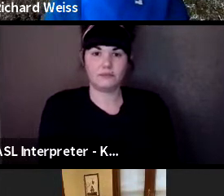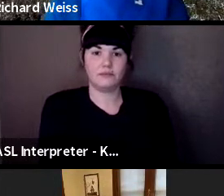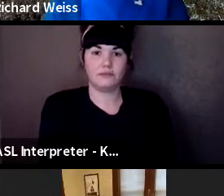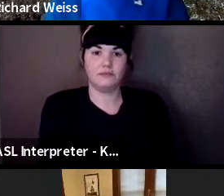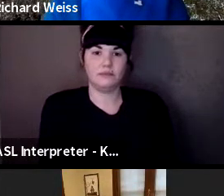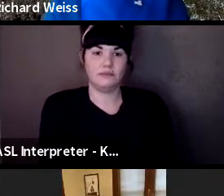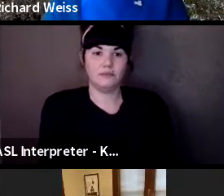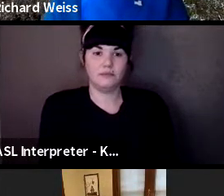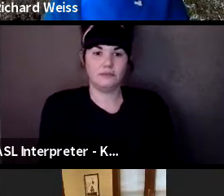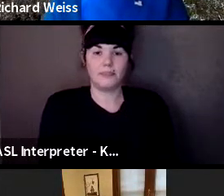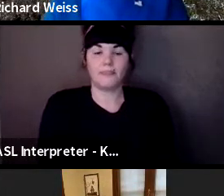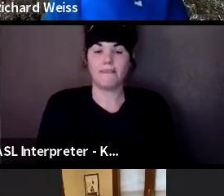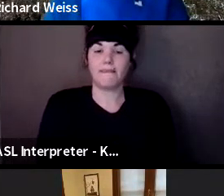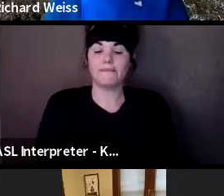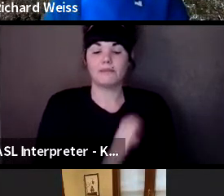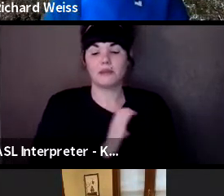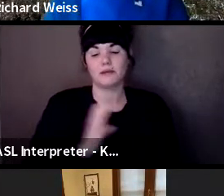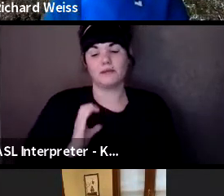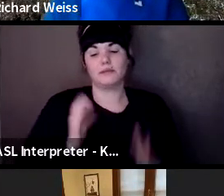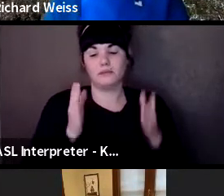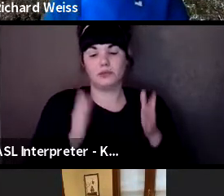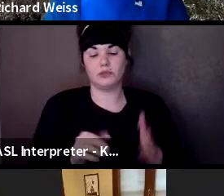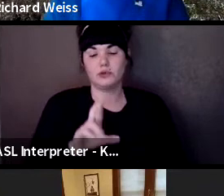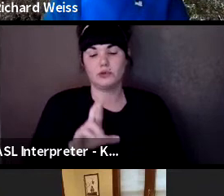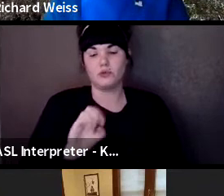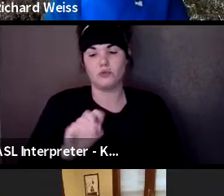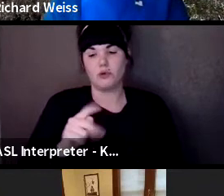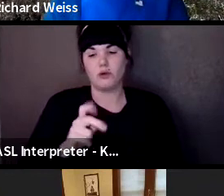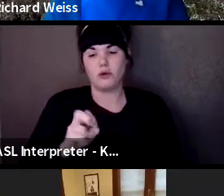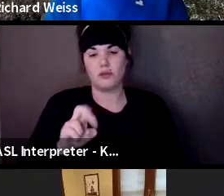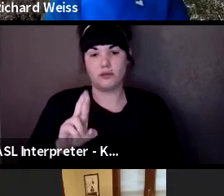I think Commissioner Rothhorn's hand is up. Yep, go ahead, MC.